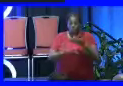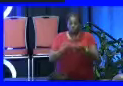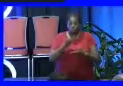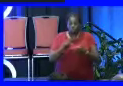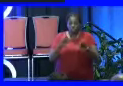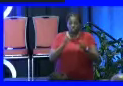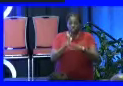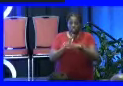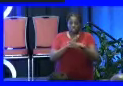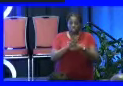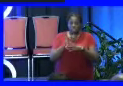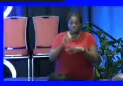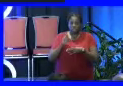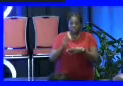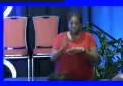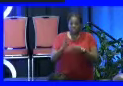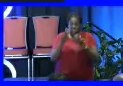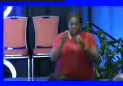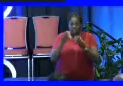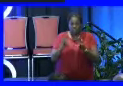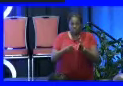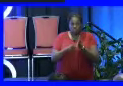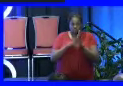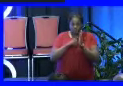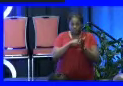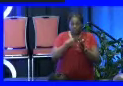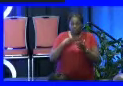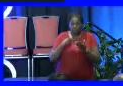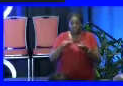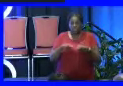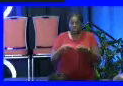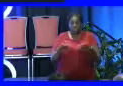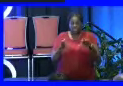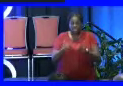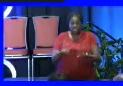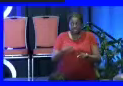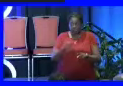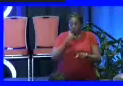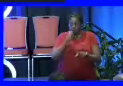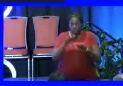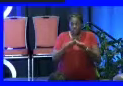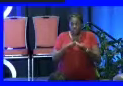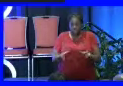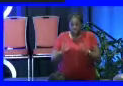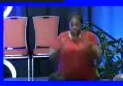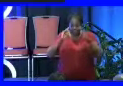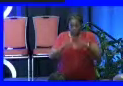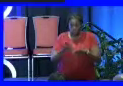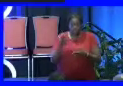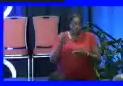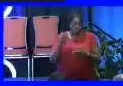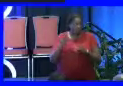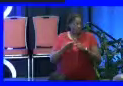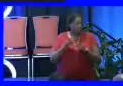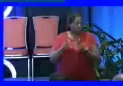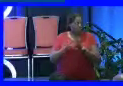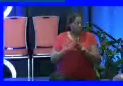able to share the Medicaid data, which is going to require a member consent. But we haven't ever lost focus of that because of that initial survey.